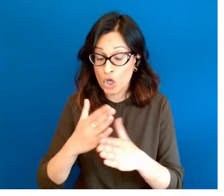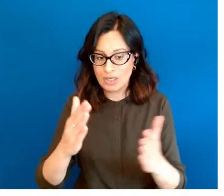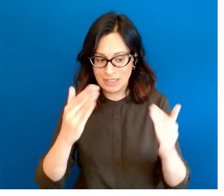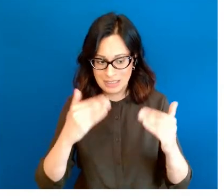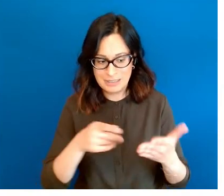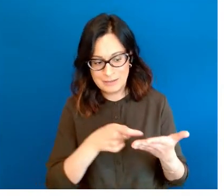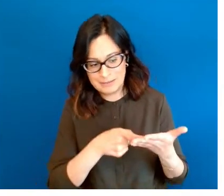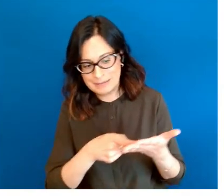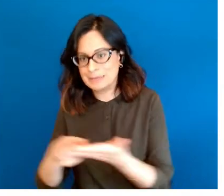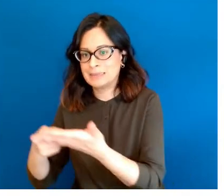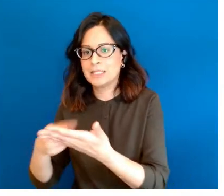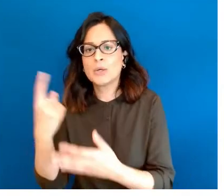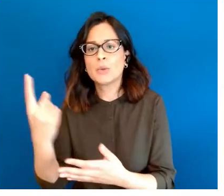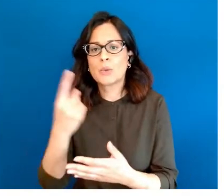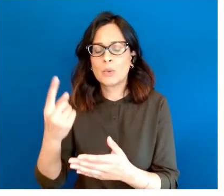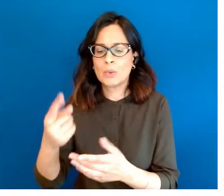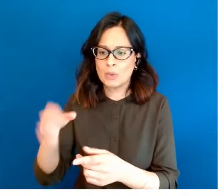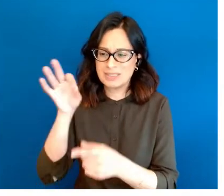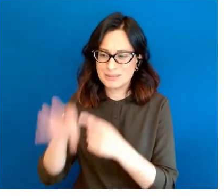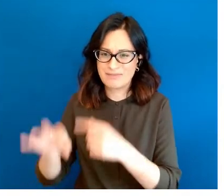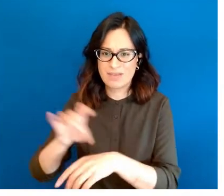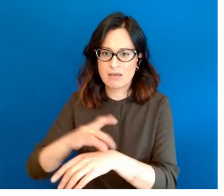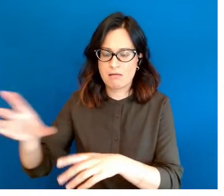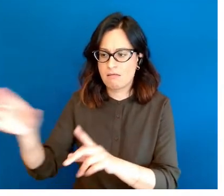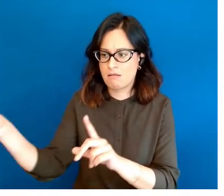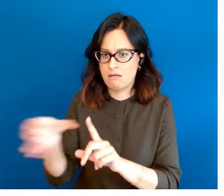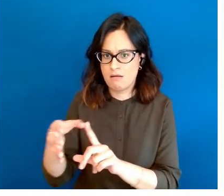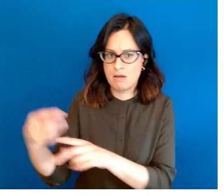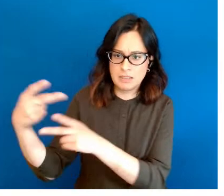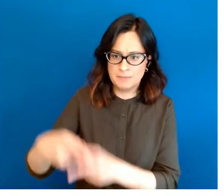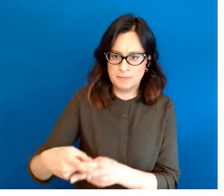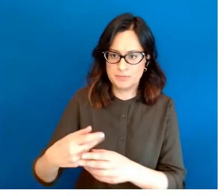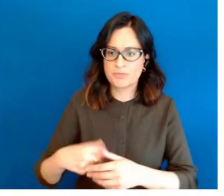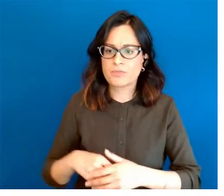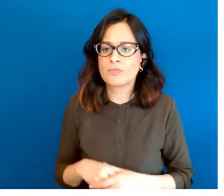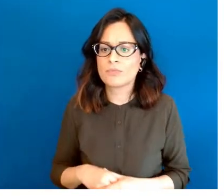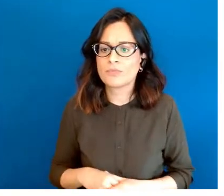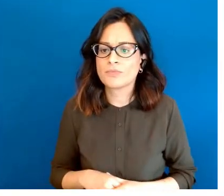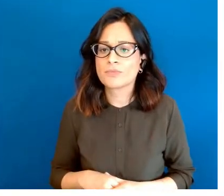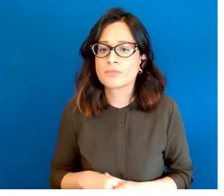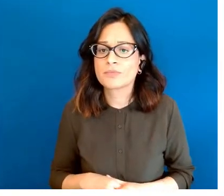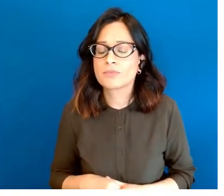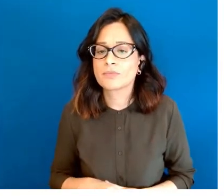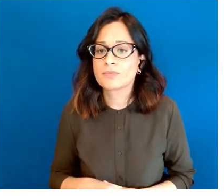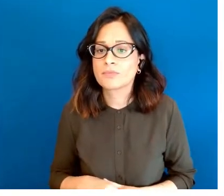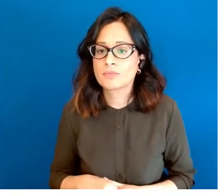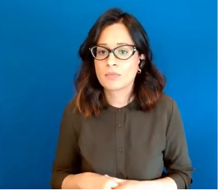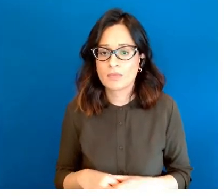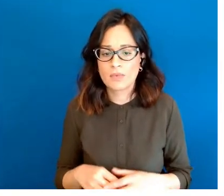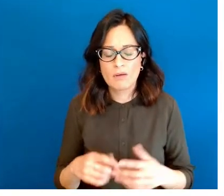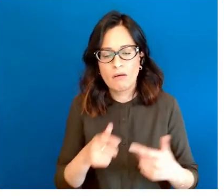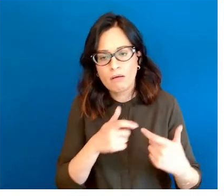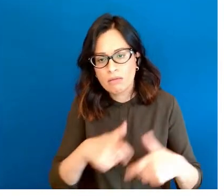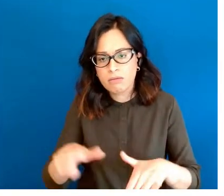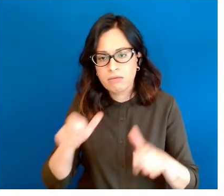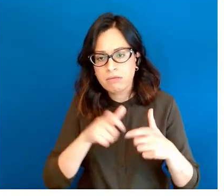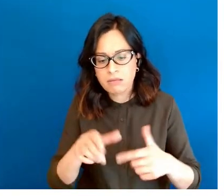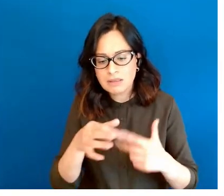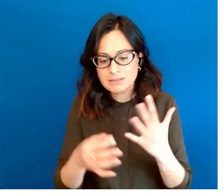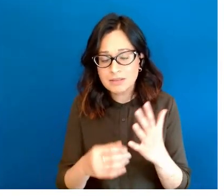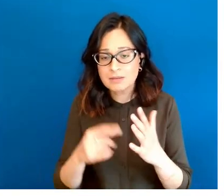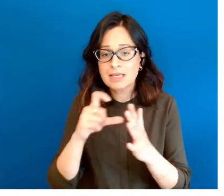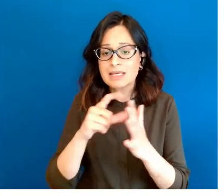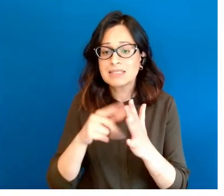patient to see a specialist. Other reasons for persistent symptoms are deviated nasal symptom,